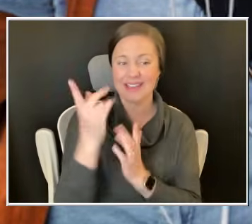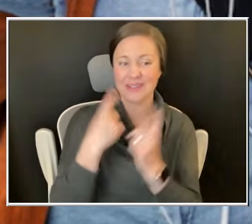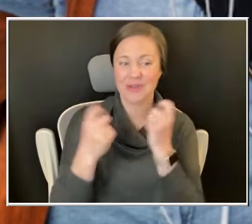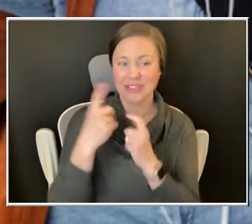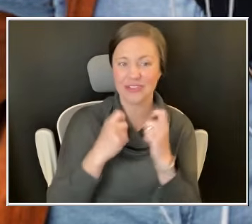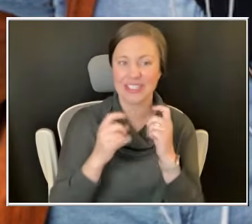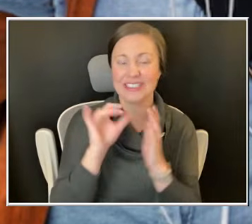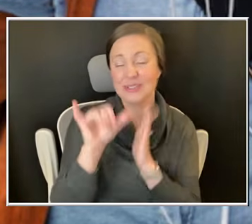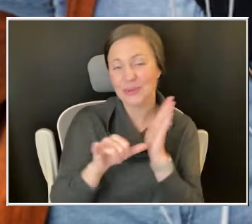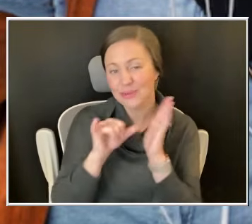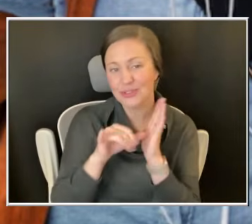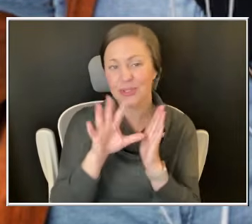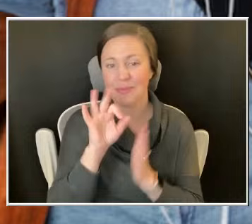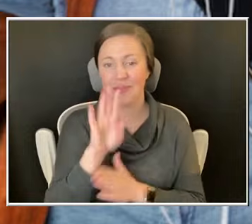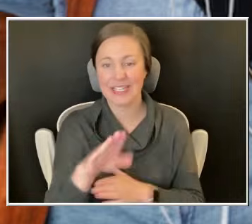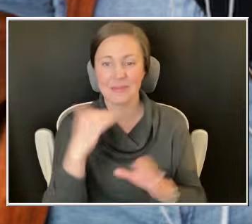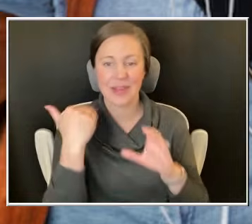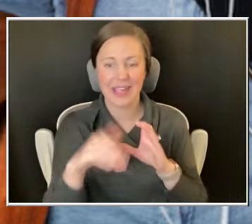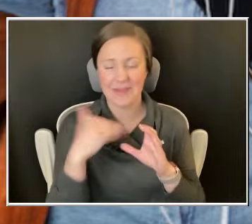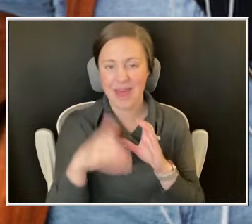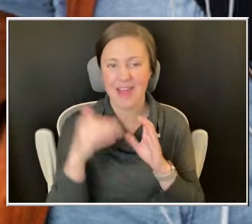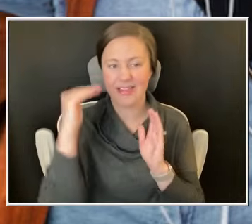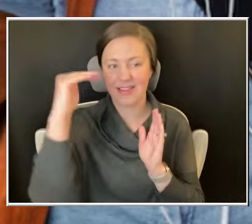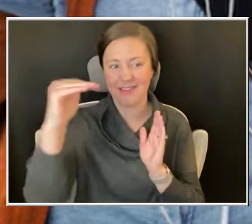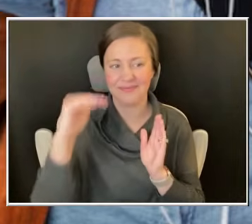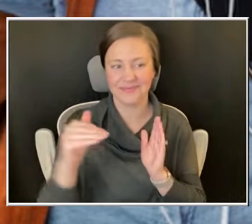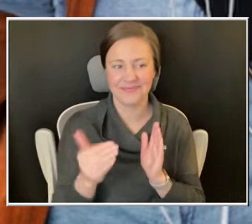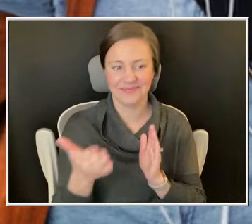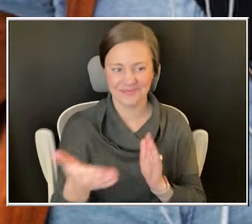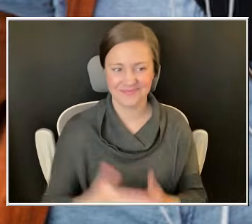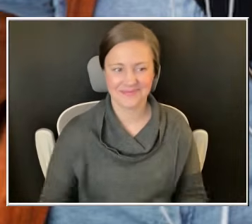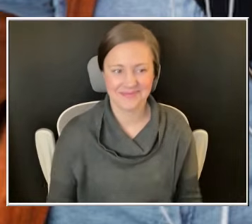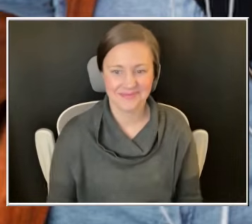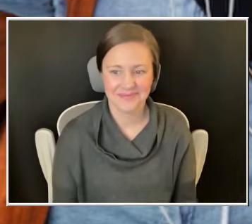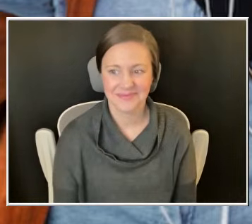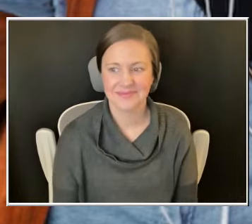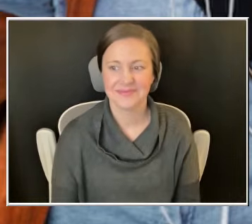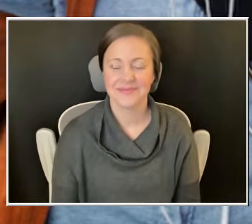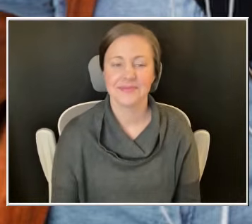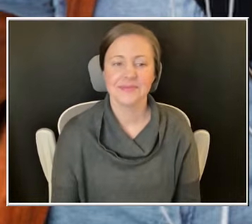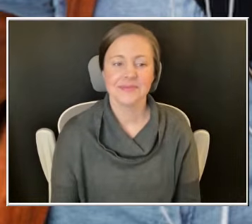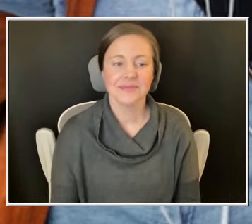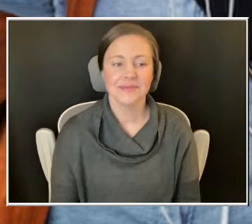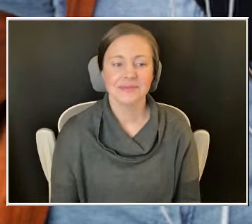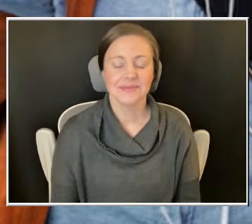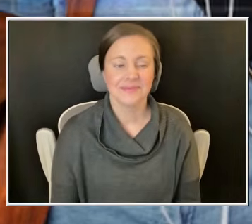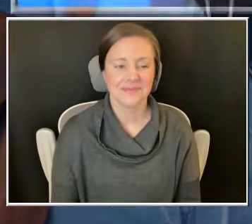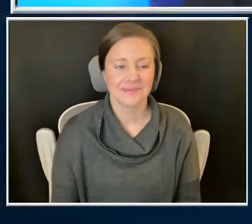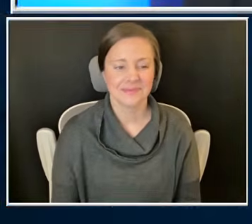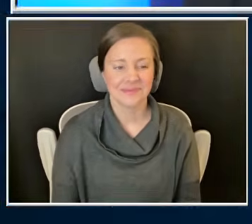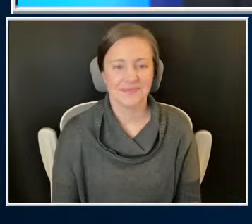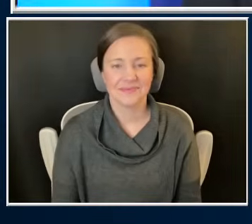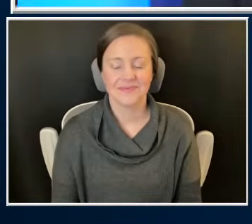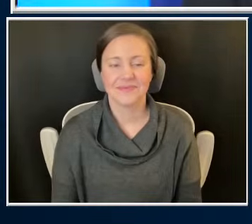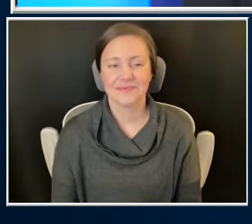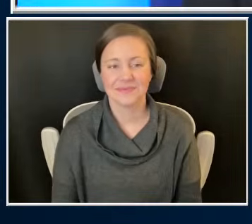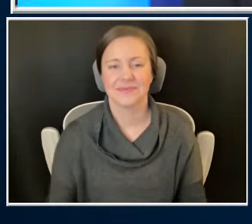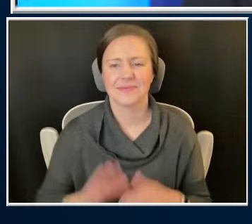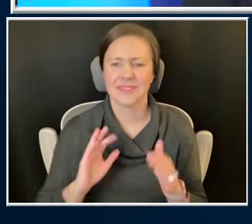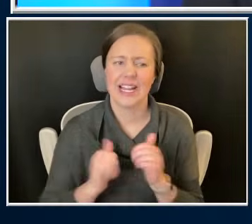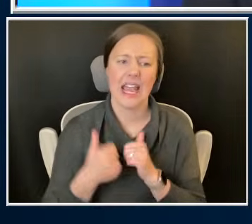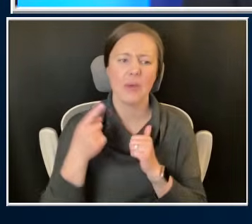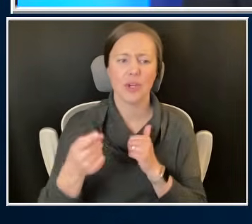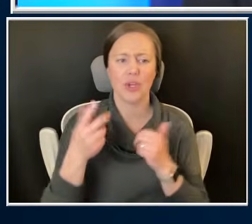email the Medical News Network. That information is there on your screen. How are you adapting to life at